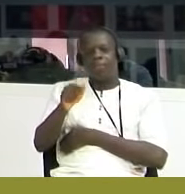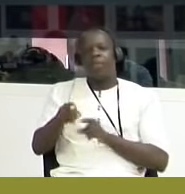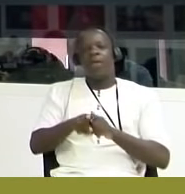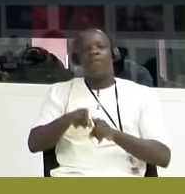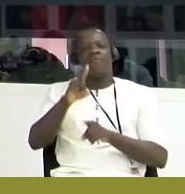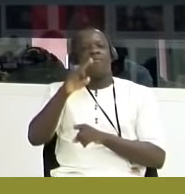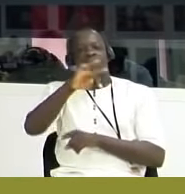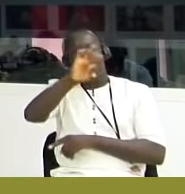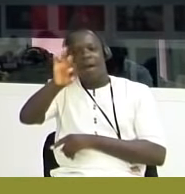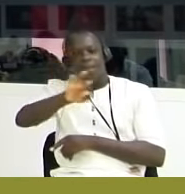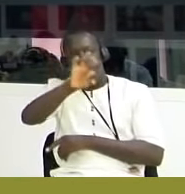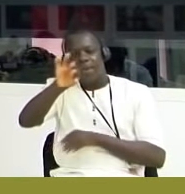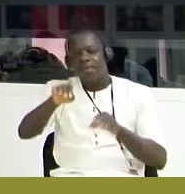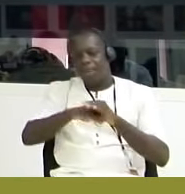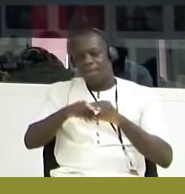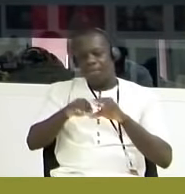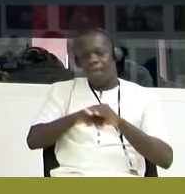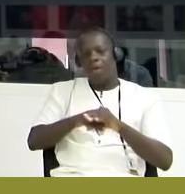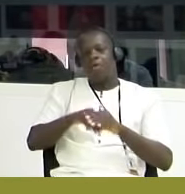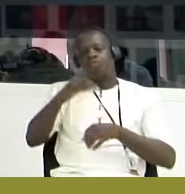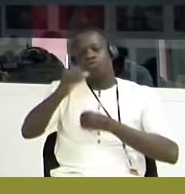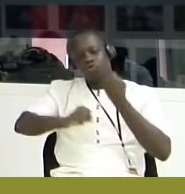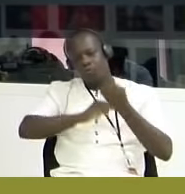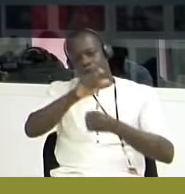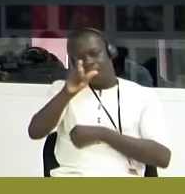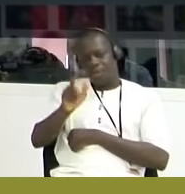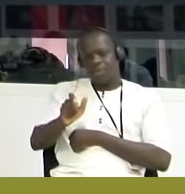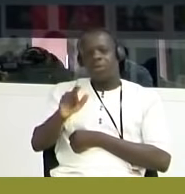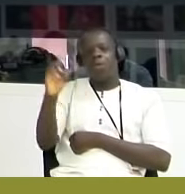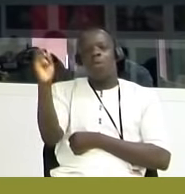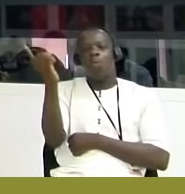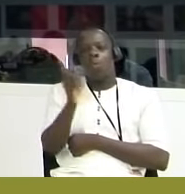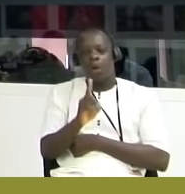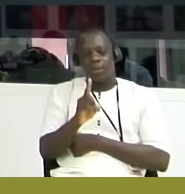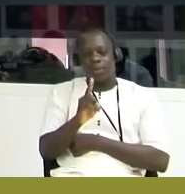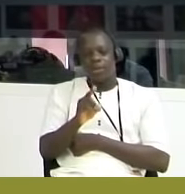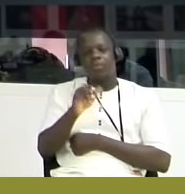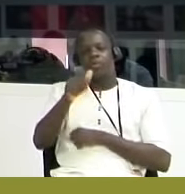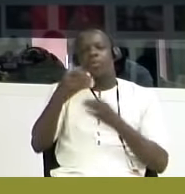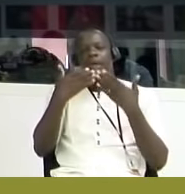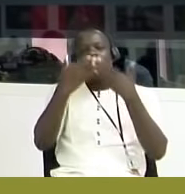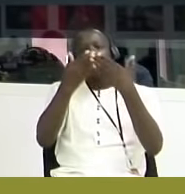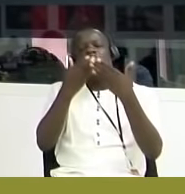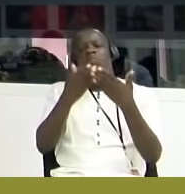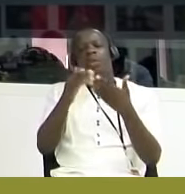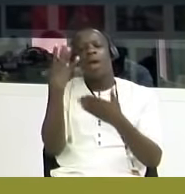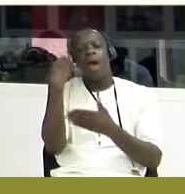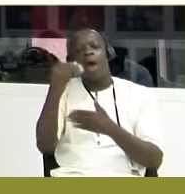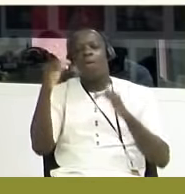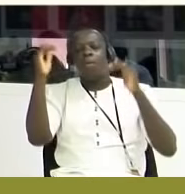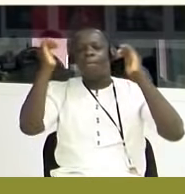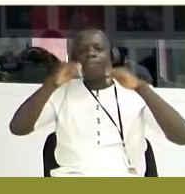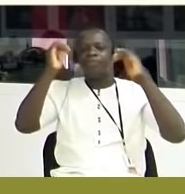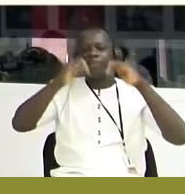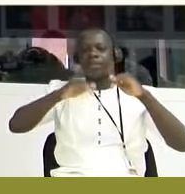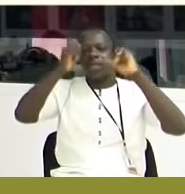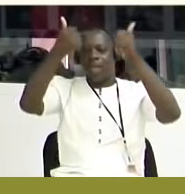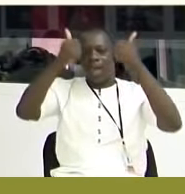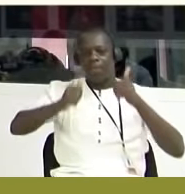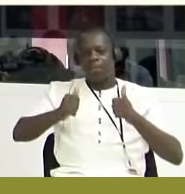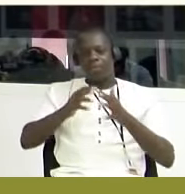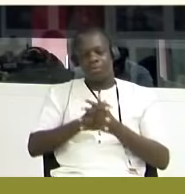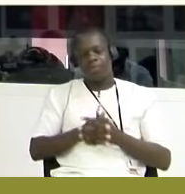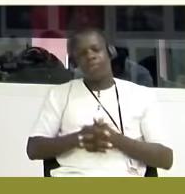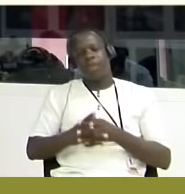those victims, mm-hmm. What was your, can you tell us how that meeting went? No,